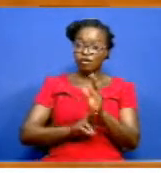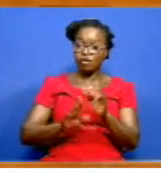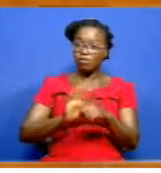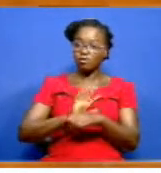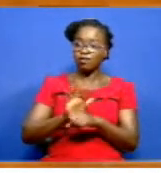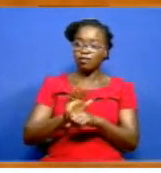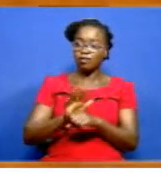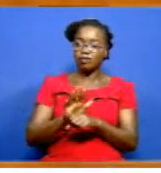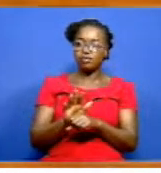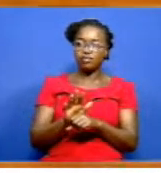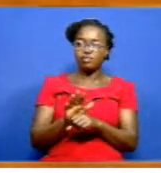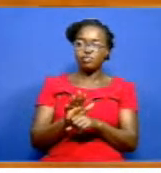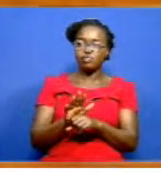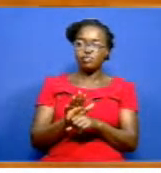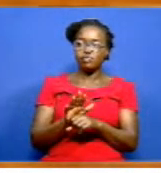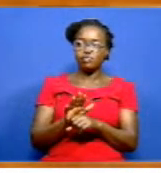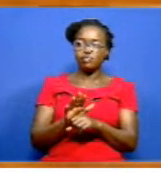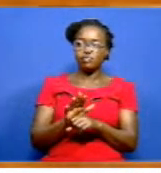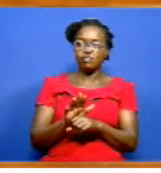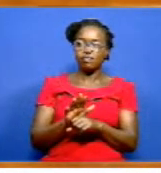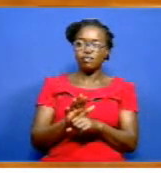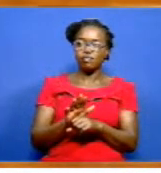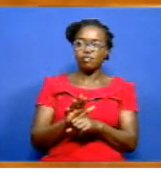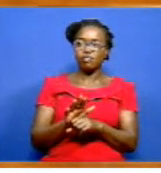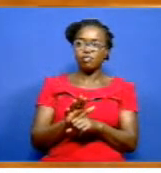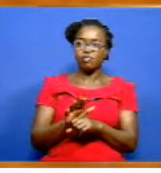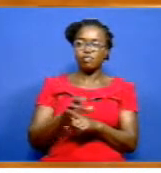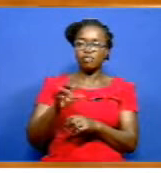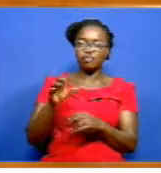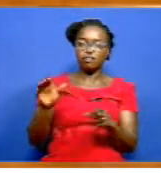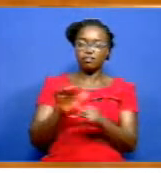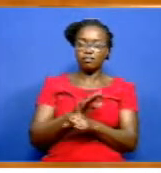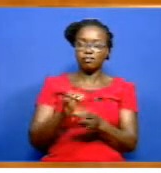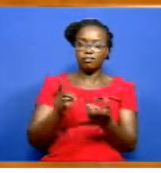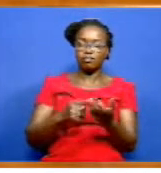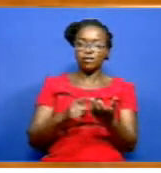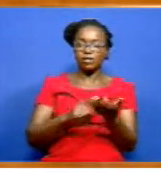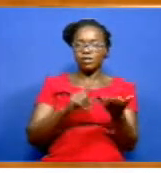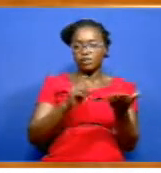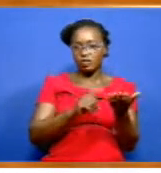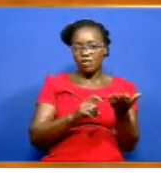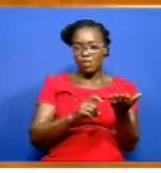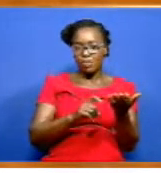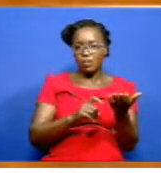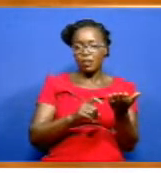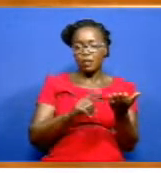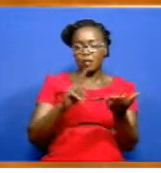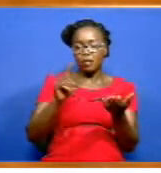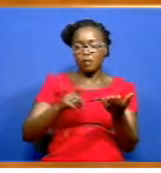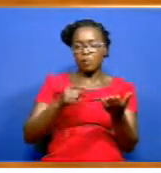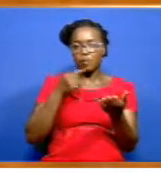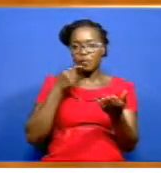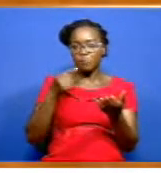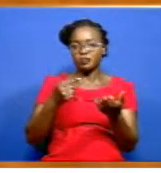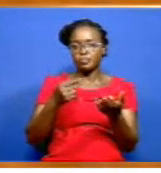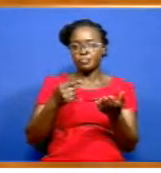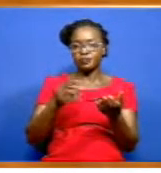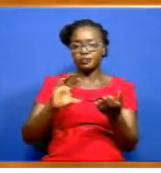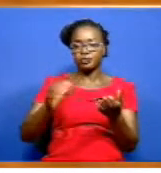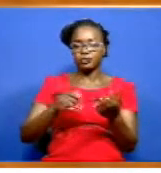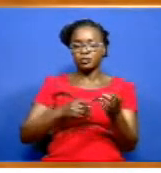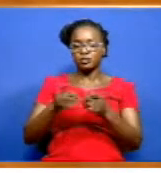and guidelines. That is capacity, hand sanitizing, and must be cleared by the County Director of Public